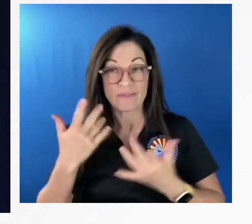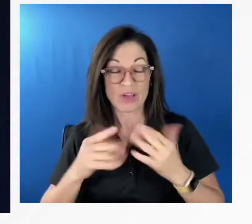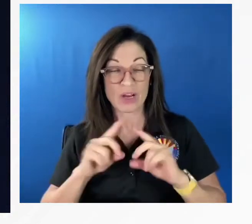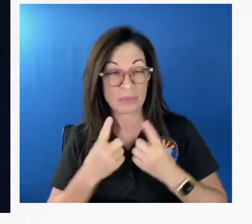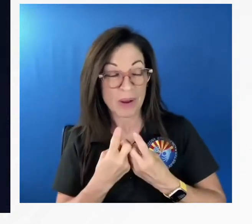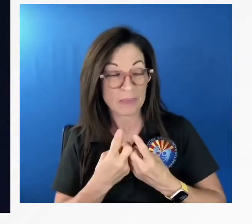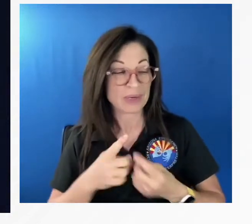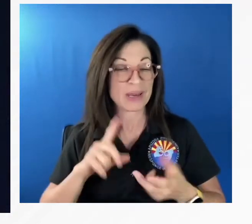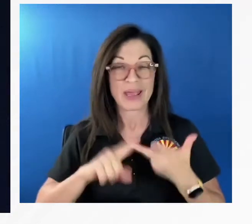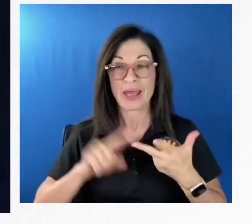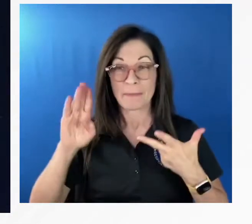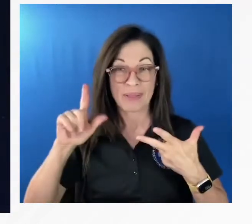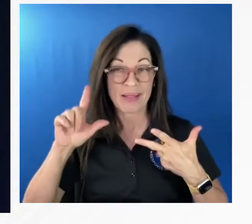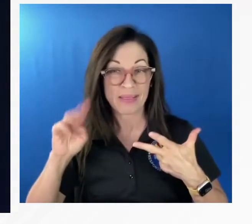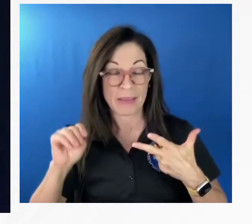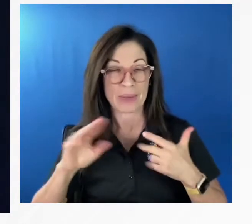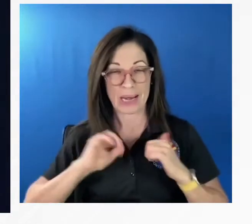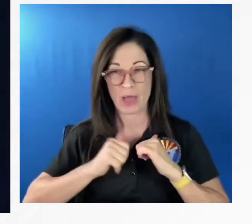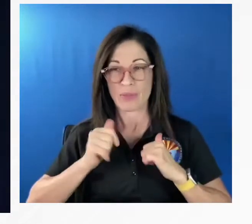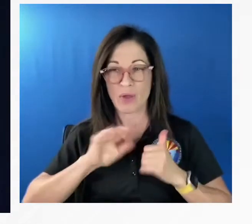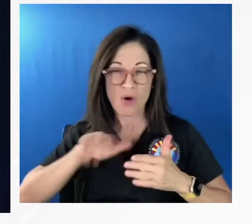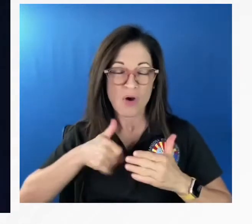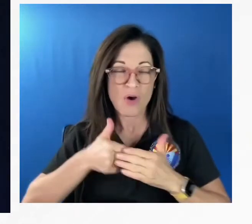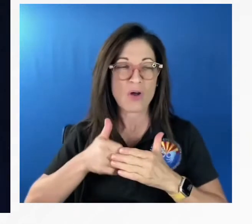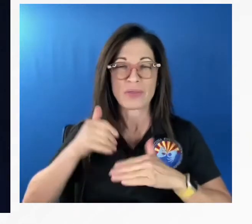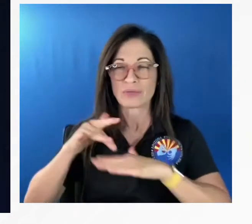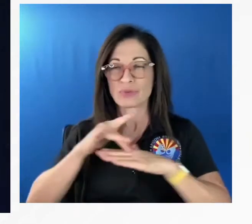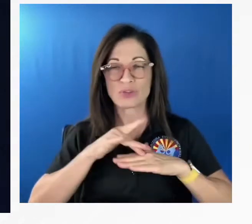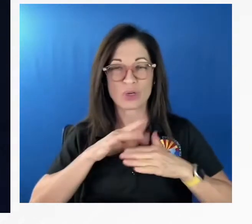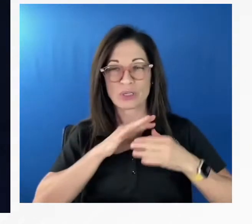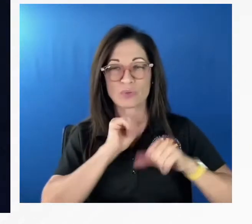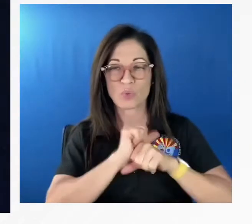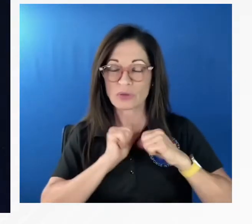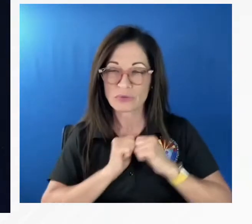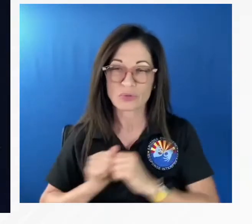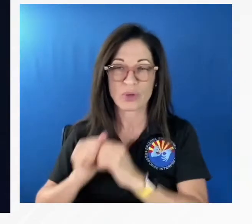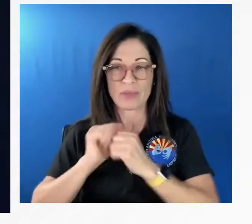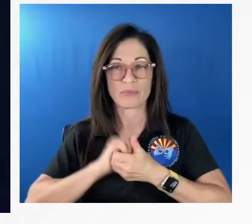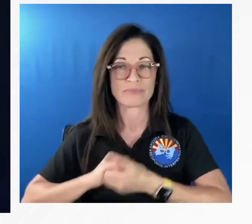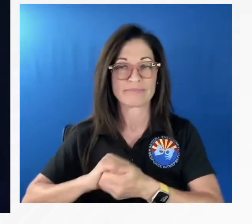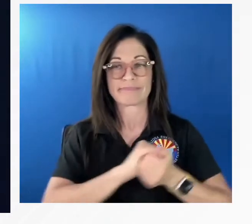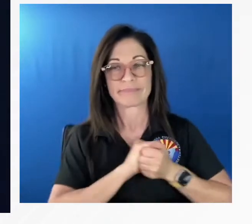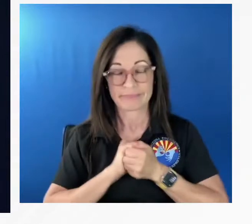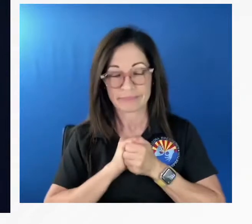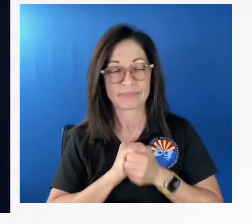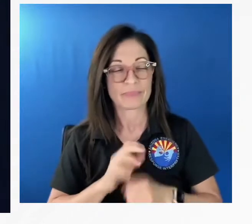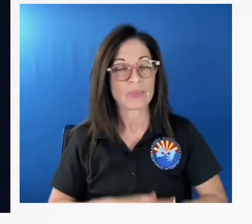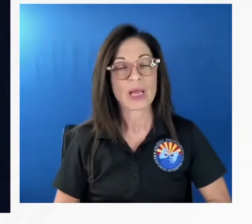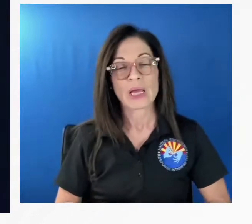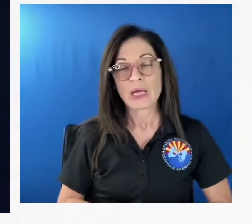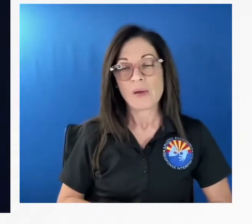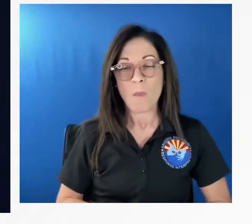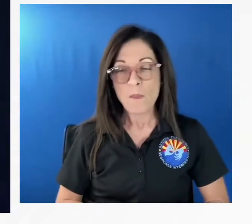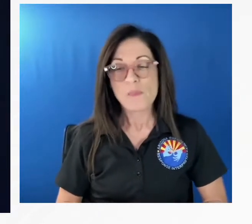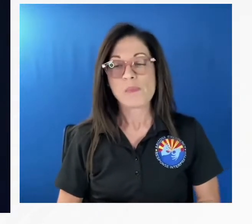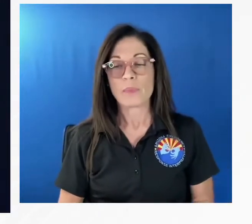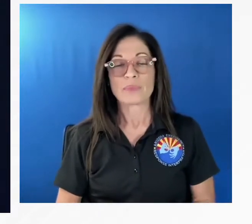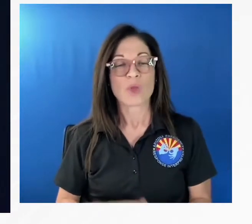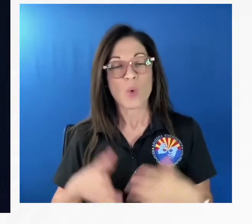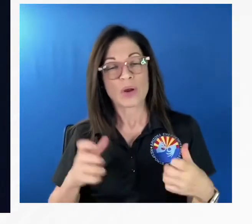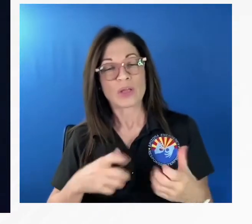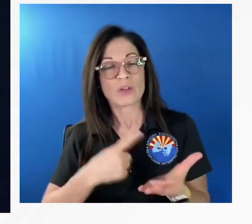together. As we've been talking about since the beginning of this, just like we talked about in KMP, when we have a fire